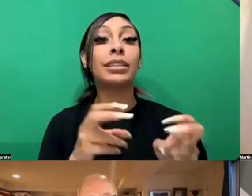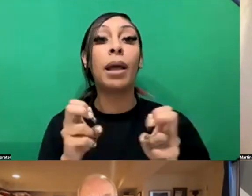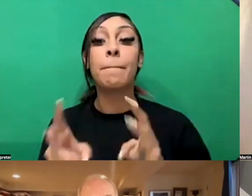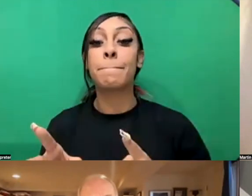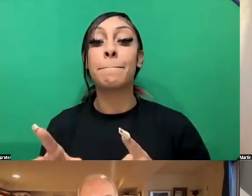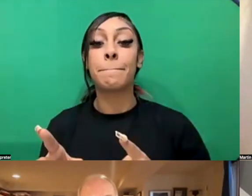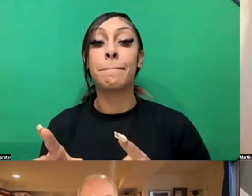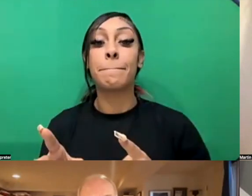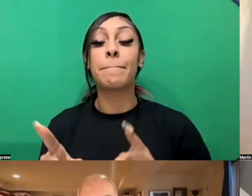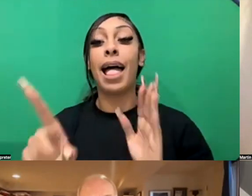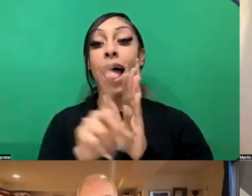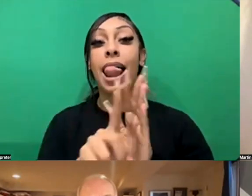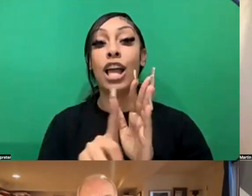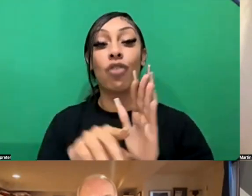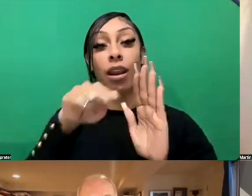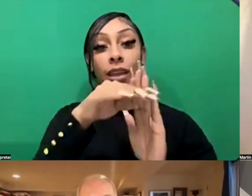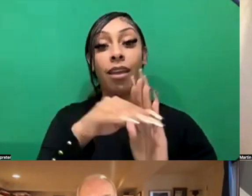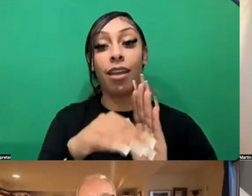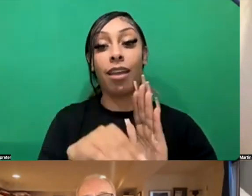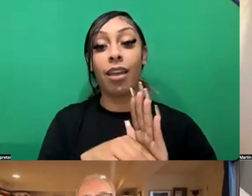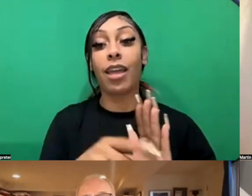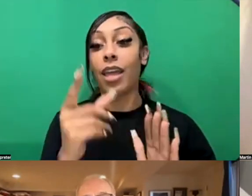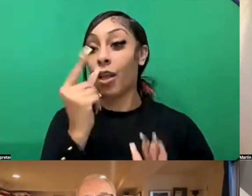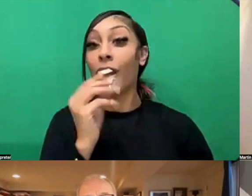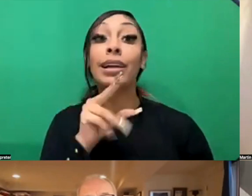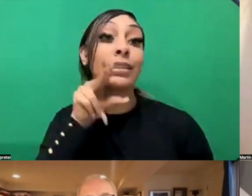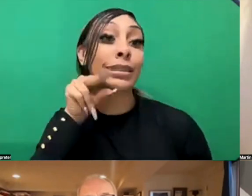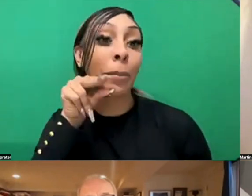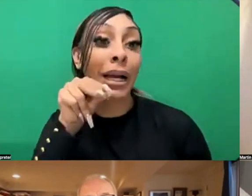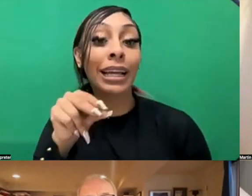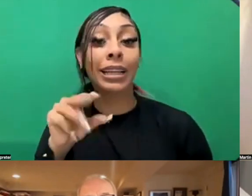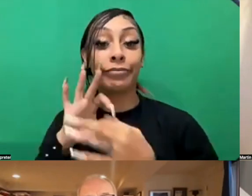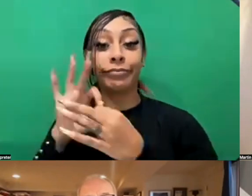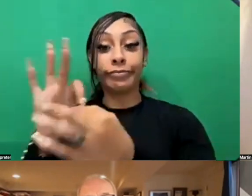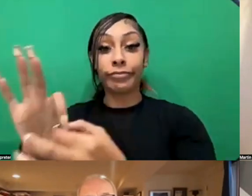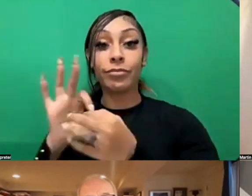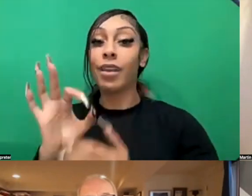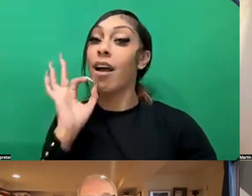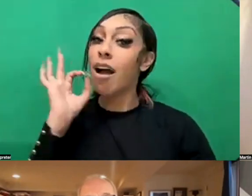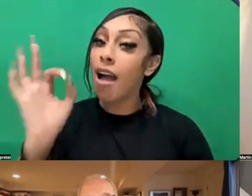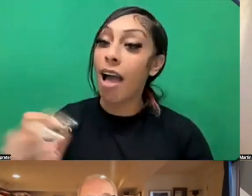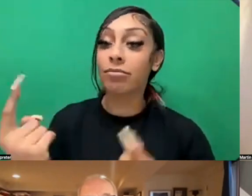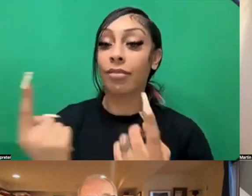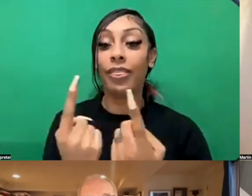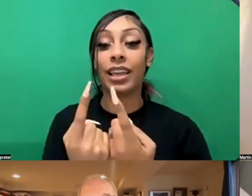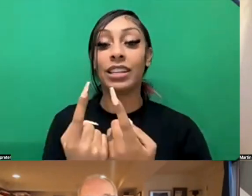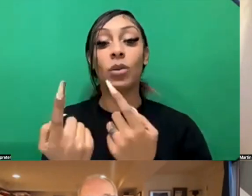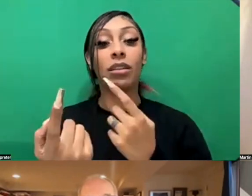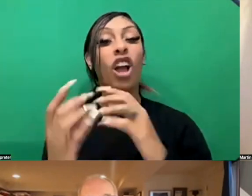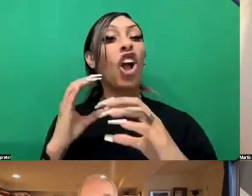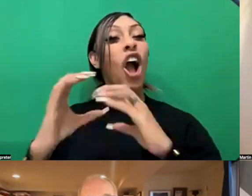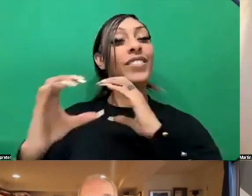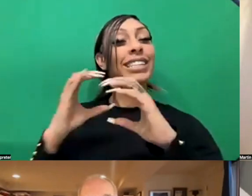these electronic products. So you can speak with the product. You can ask to the product what to do.